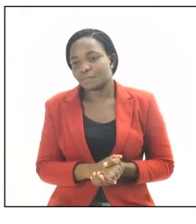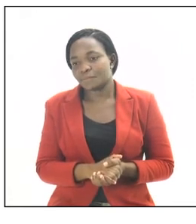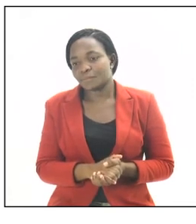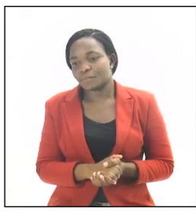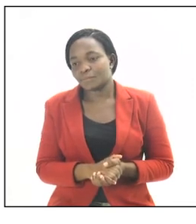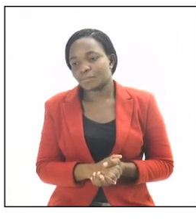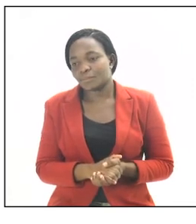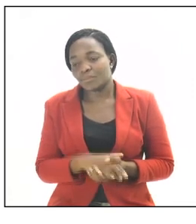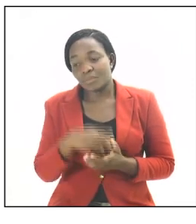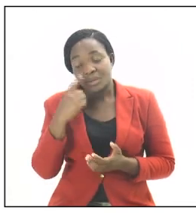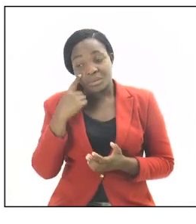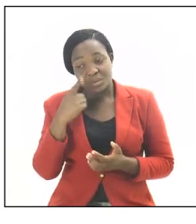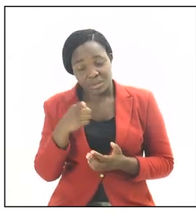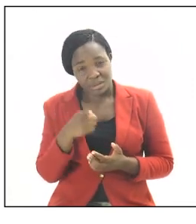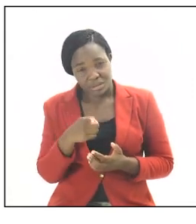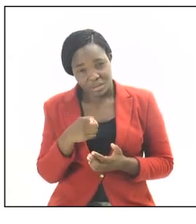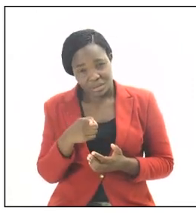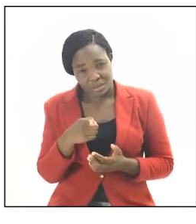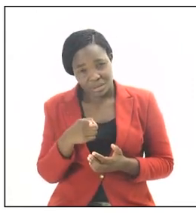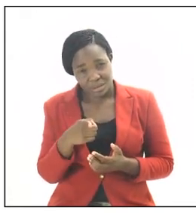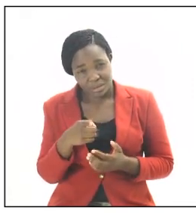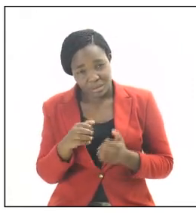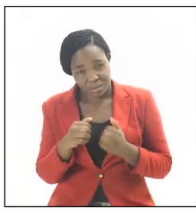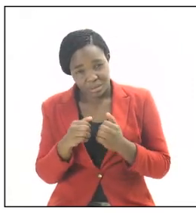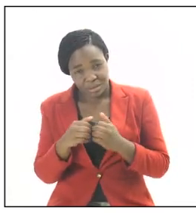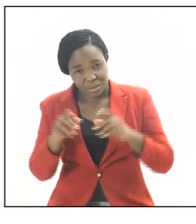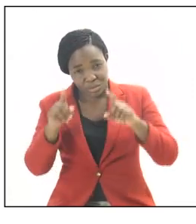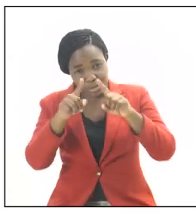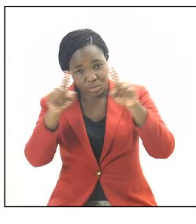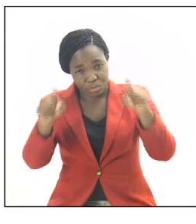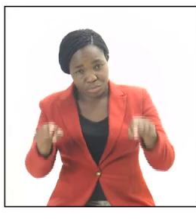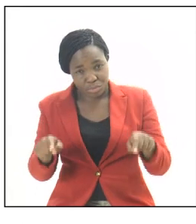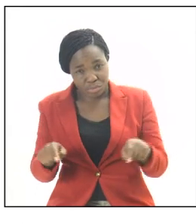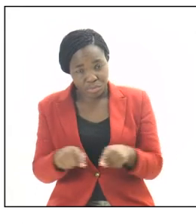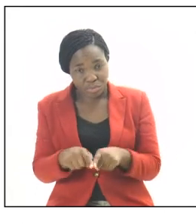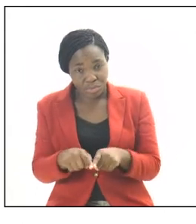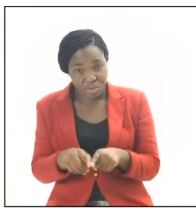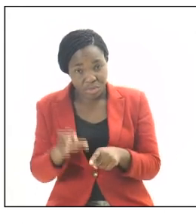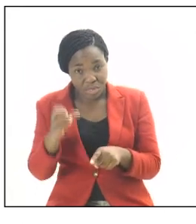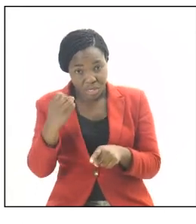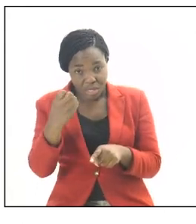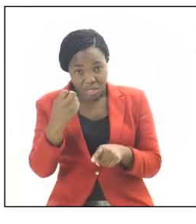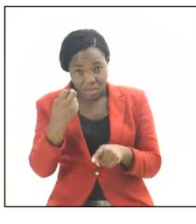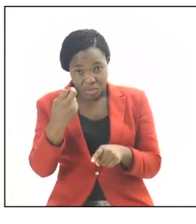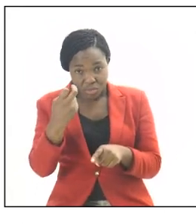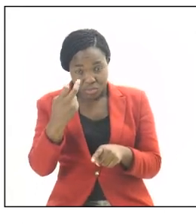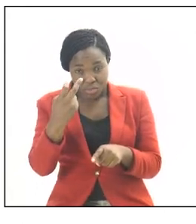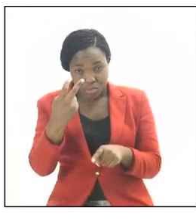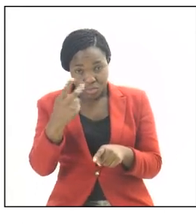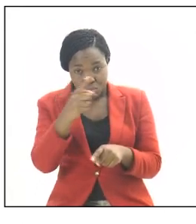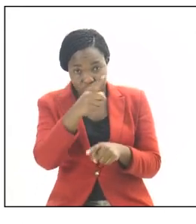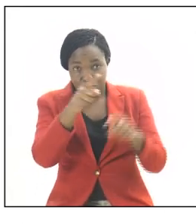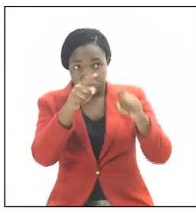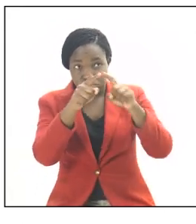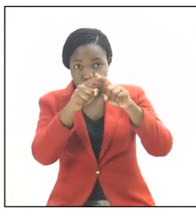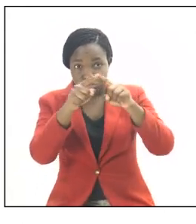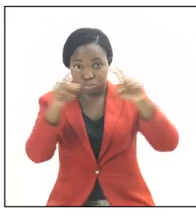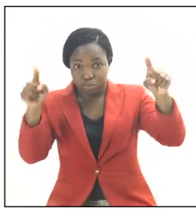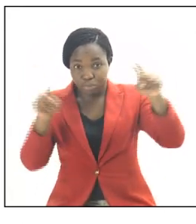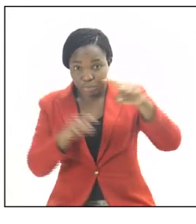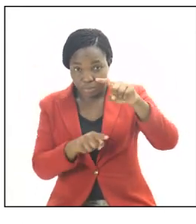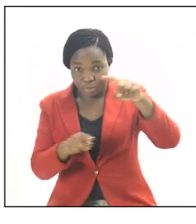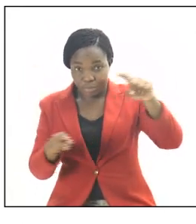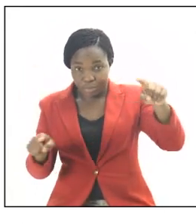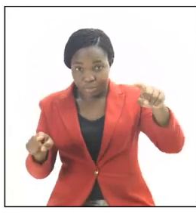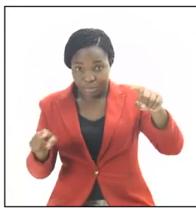that it could be a rectangle to begin with. There are 2 lengths, each 32 centimeters, and then